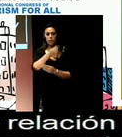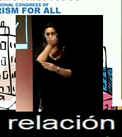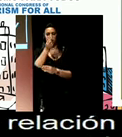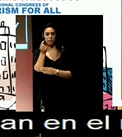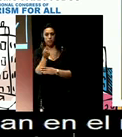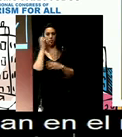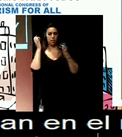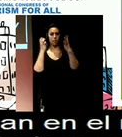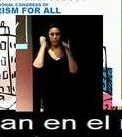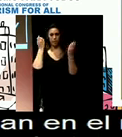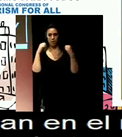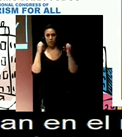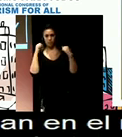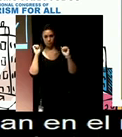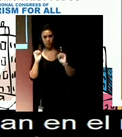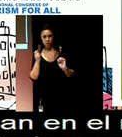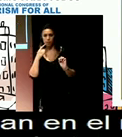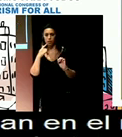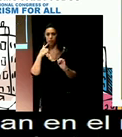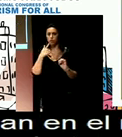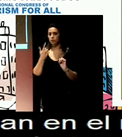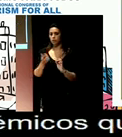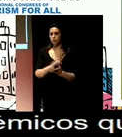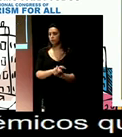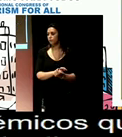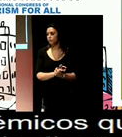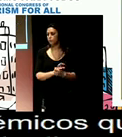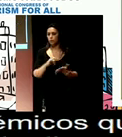EU projects which are yearly available.